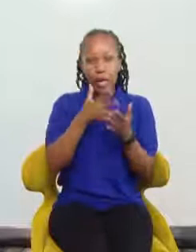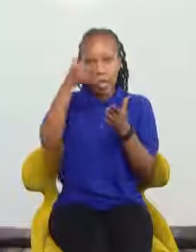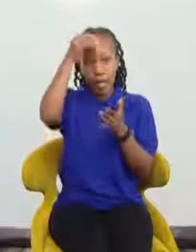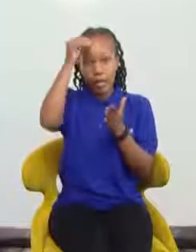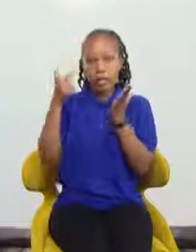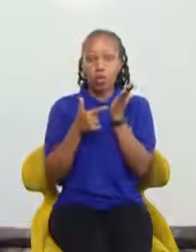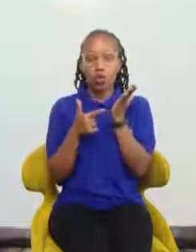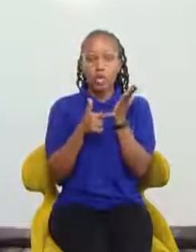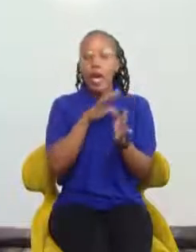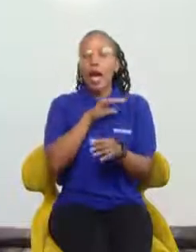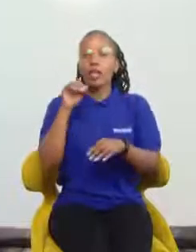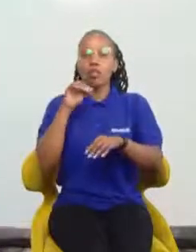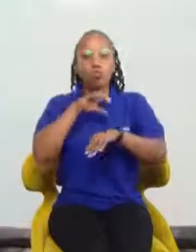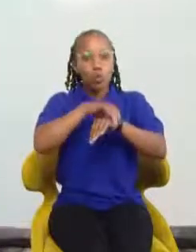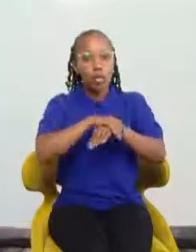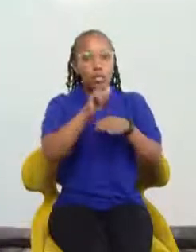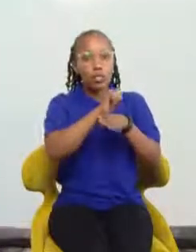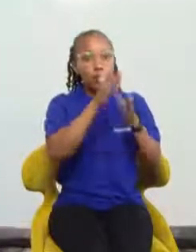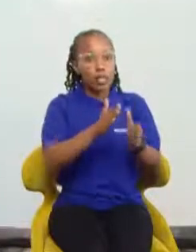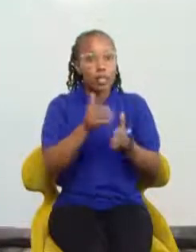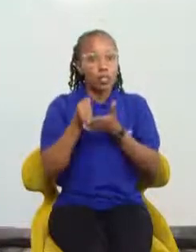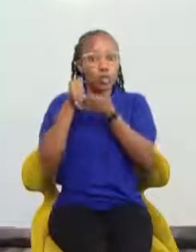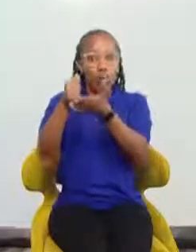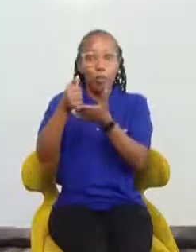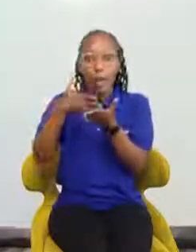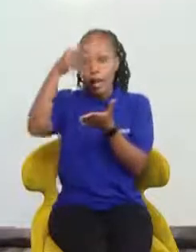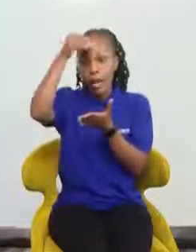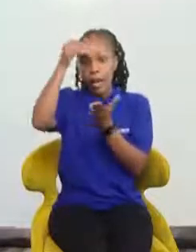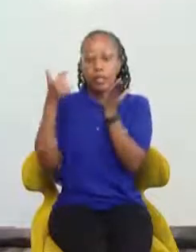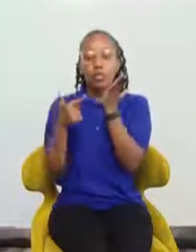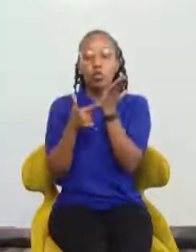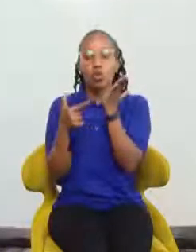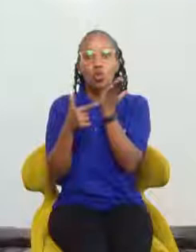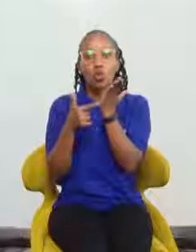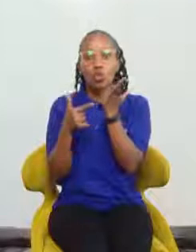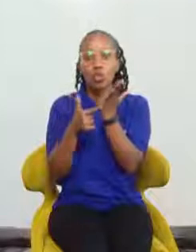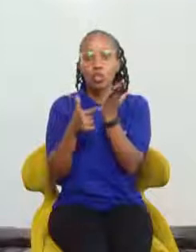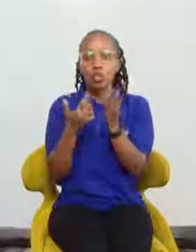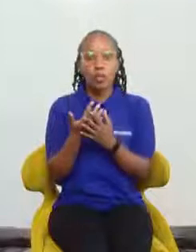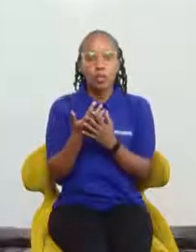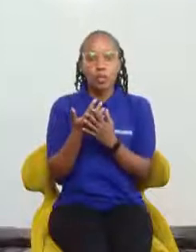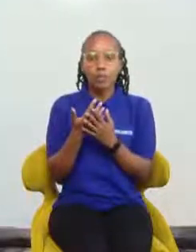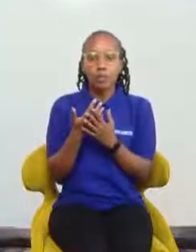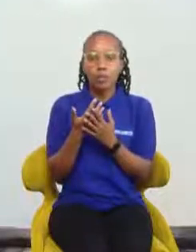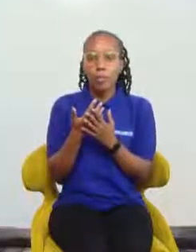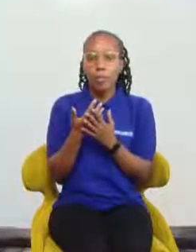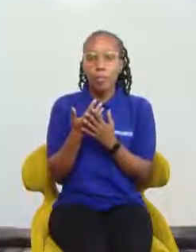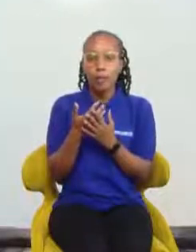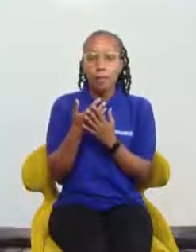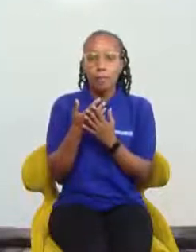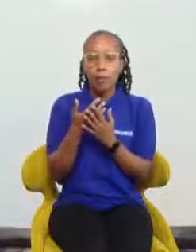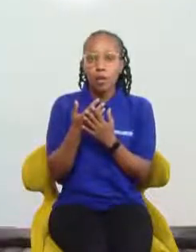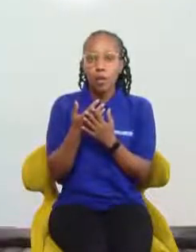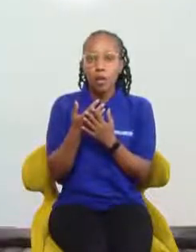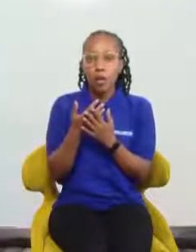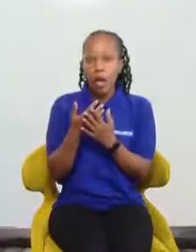to find trainers to help him learn the technology has been very difficult, specifically during COVID times. So there's a lot